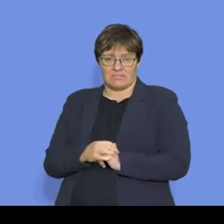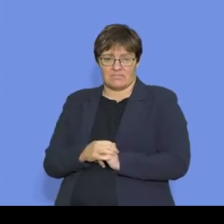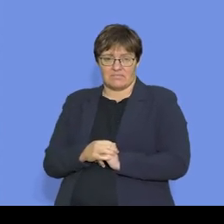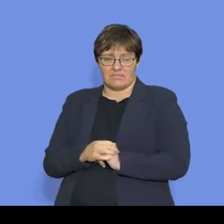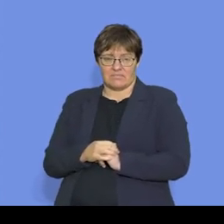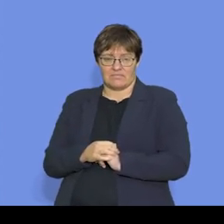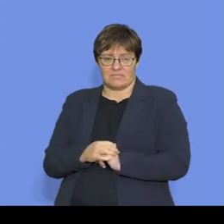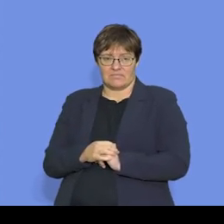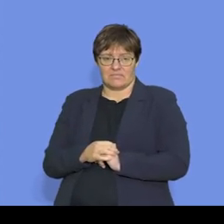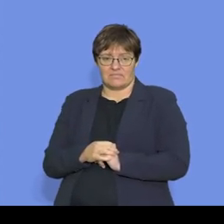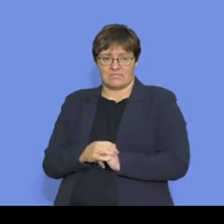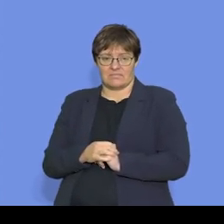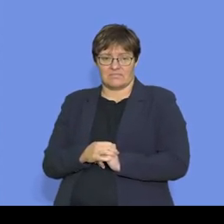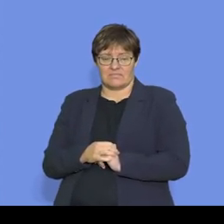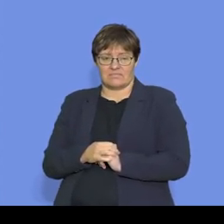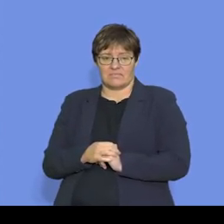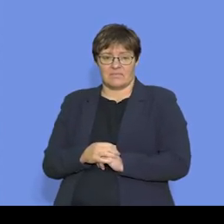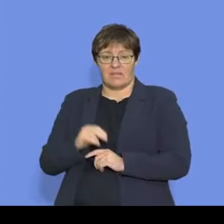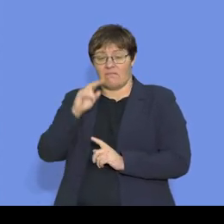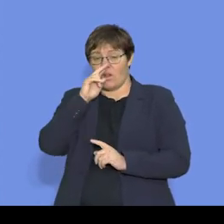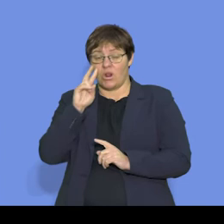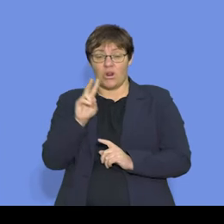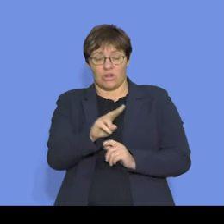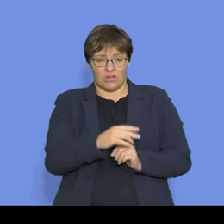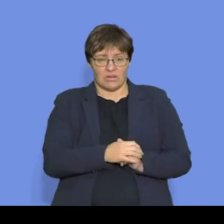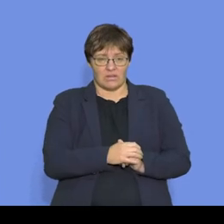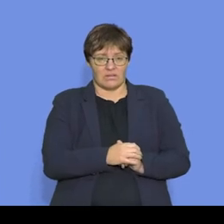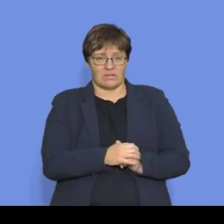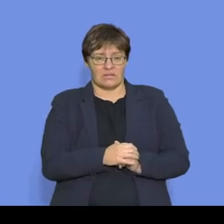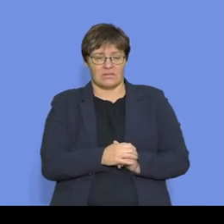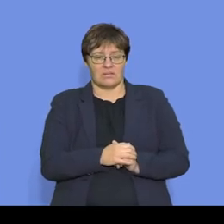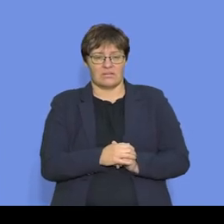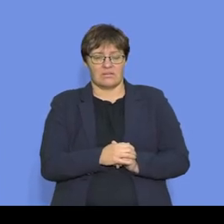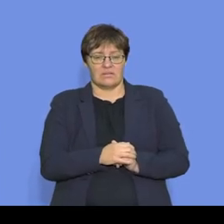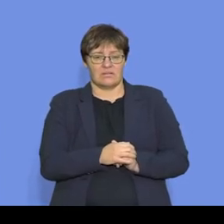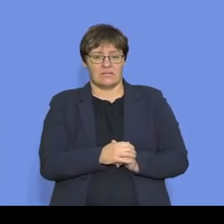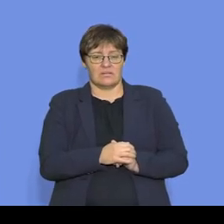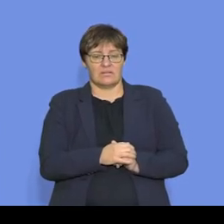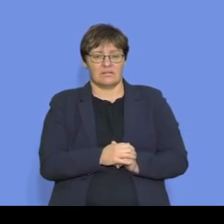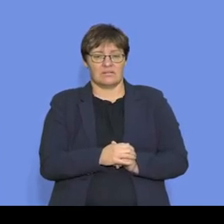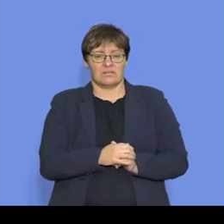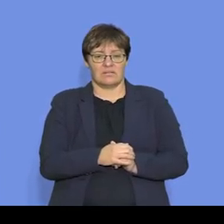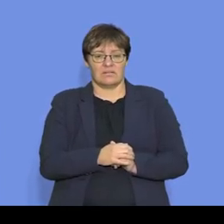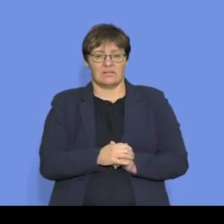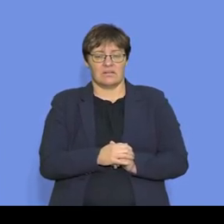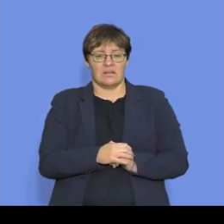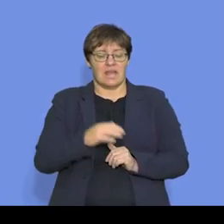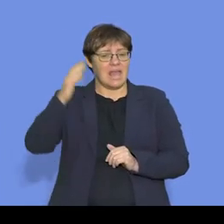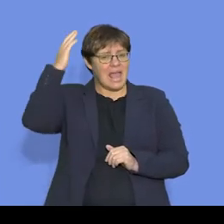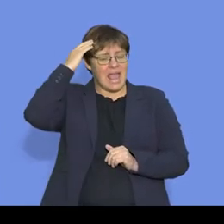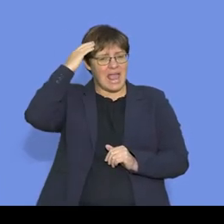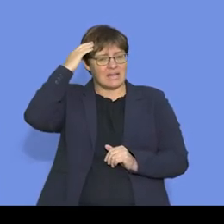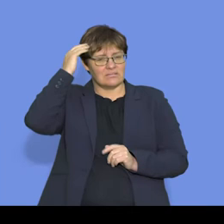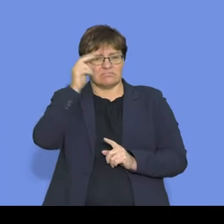And if they look at this, if you look at it, the head seems to look like a